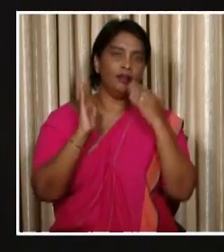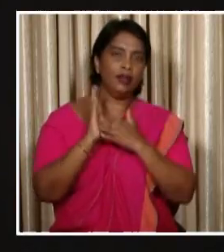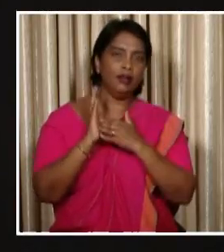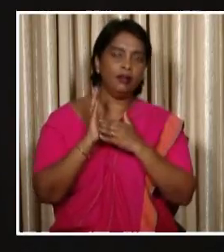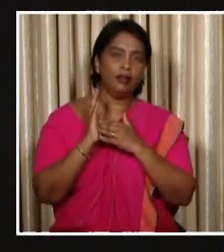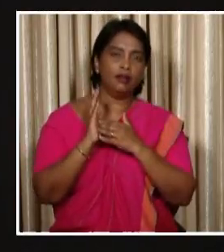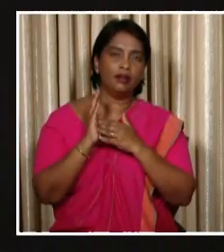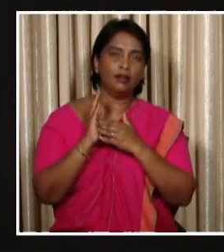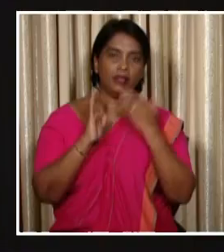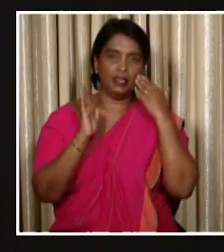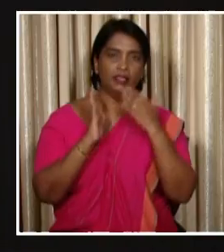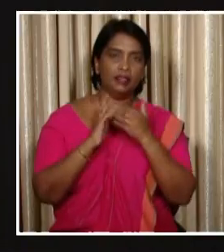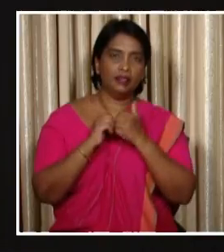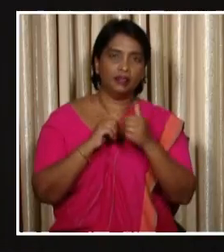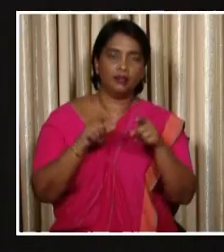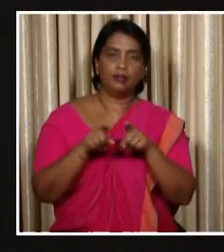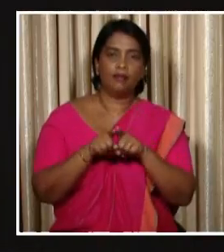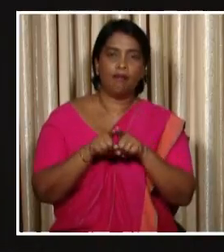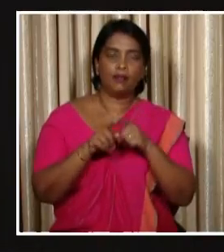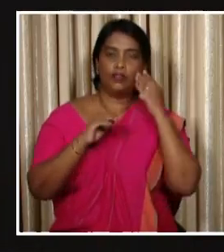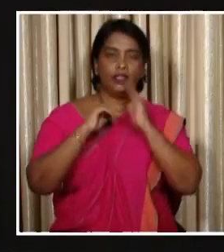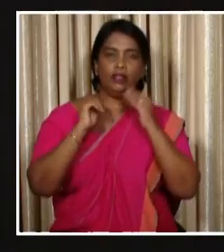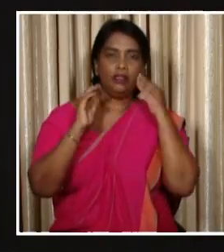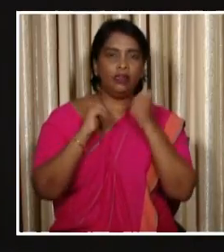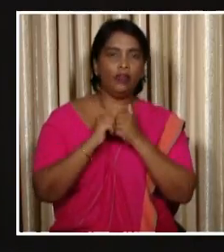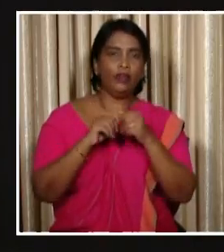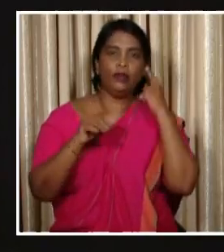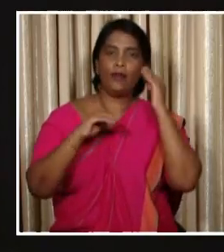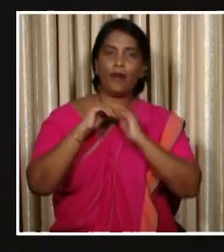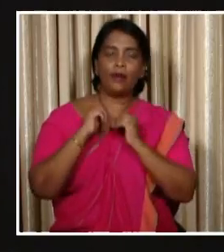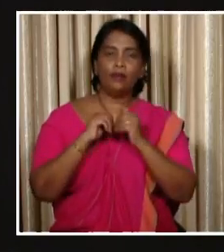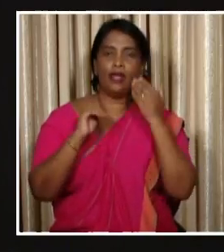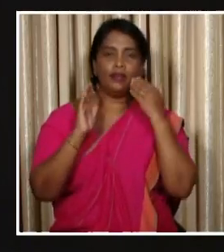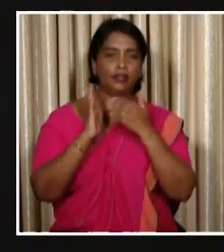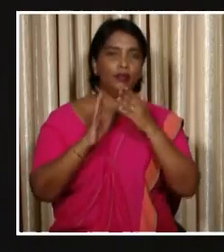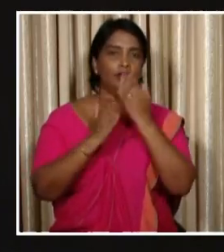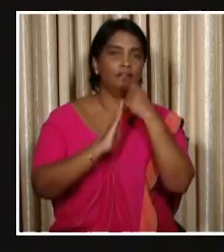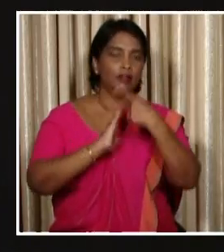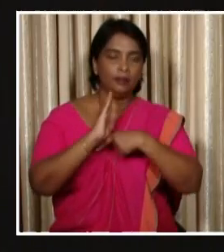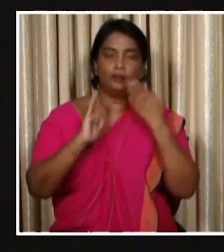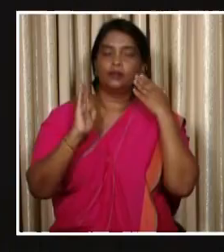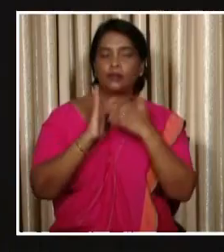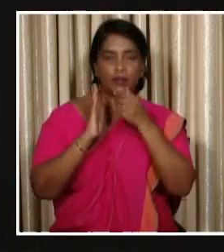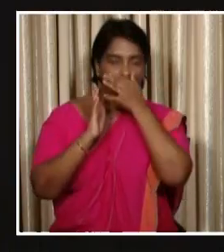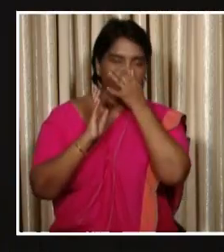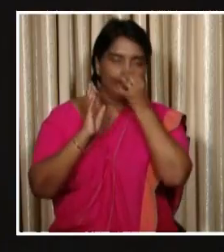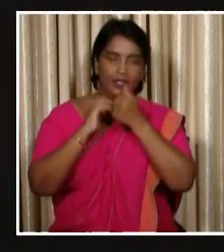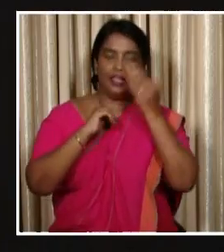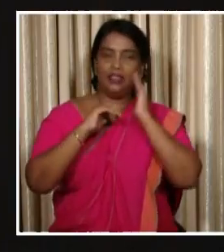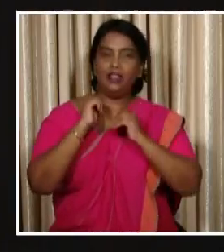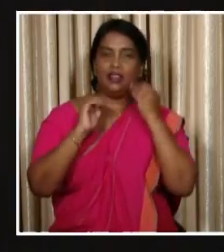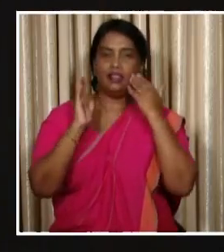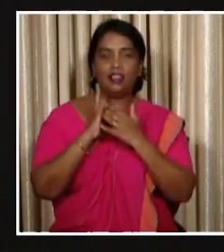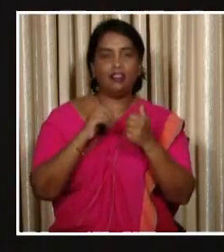positive image about Sri Lanka among the global community and among global citizens. That is, through that